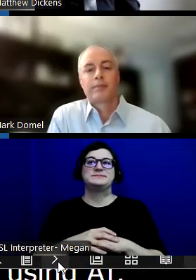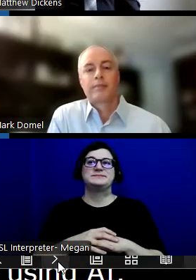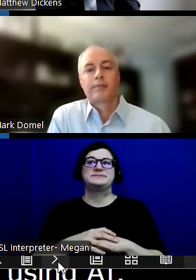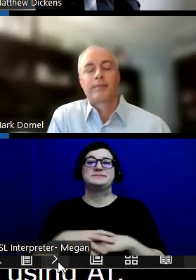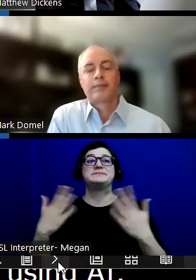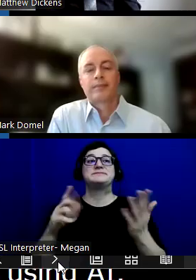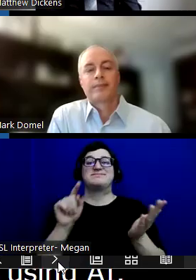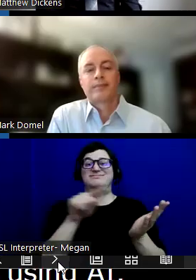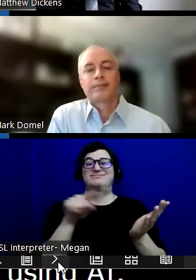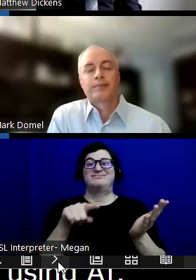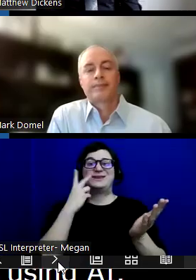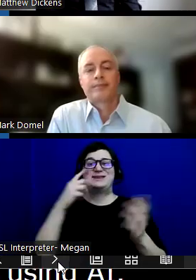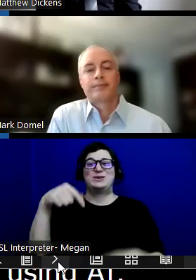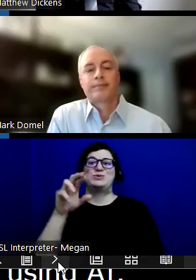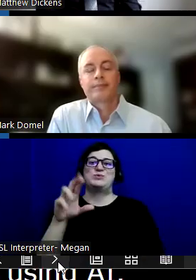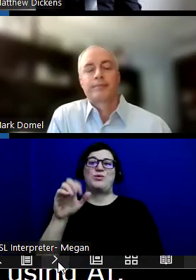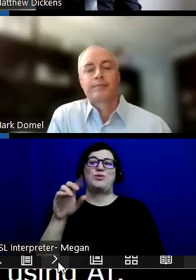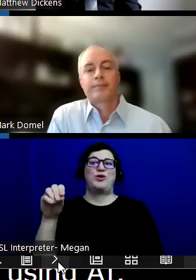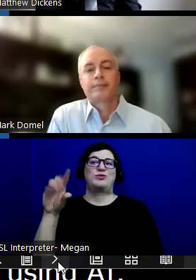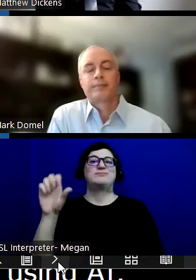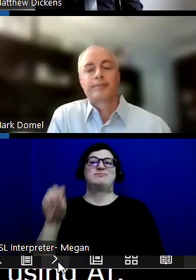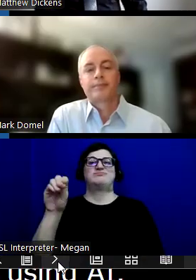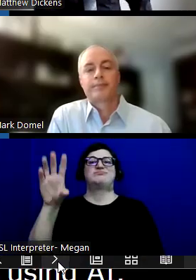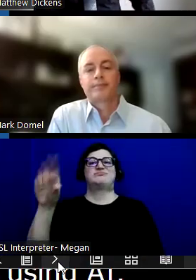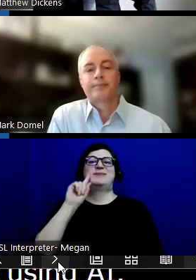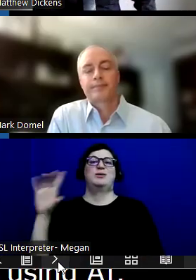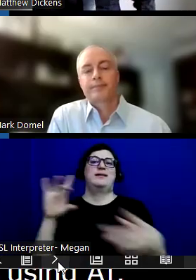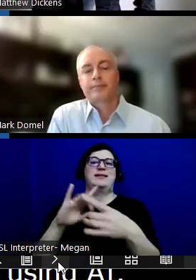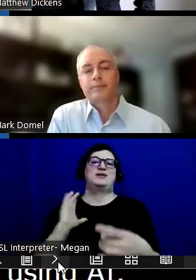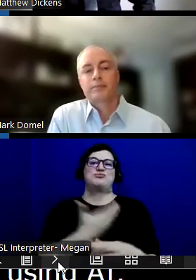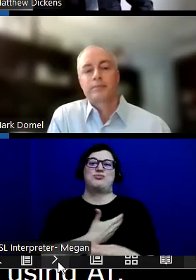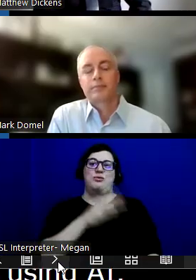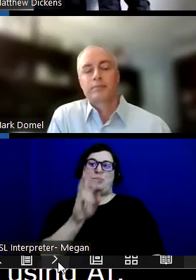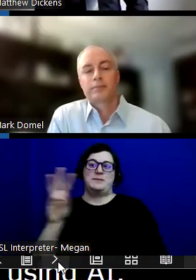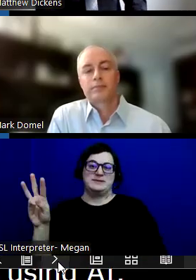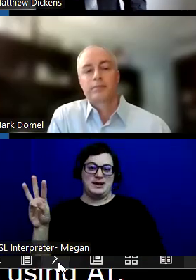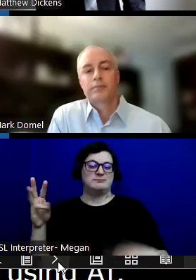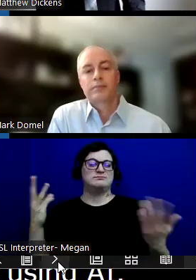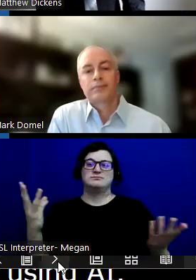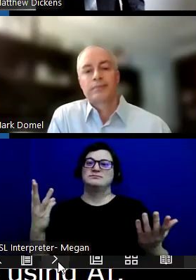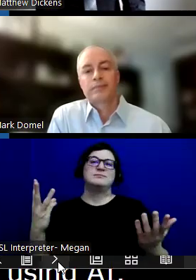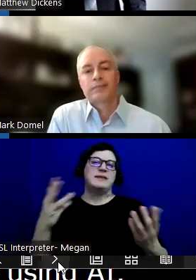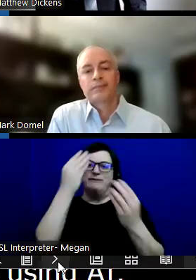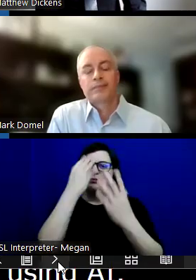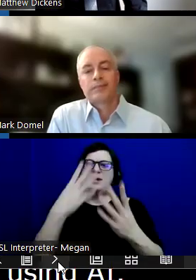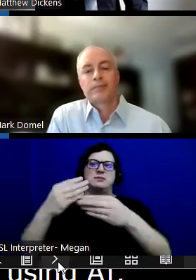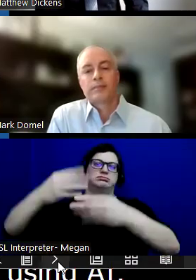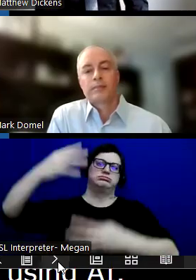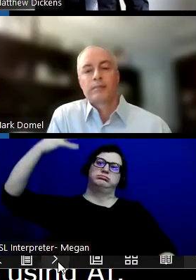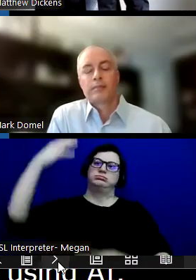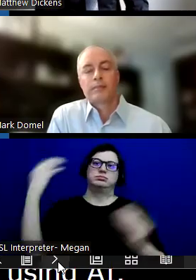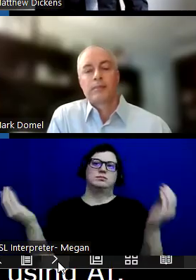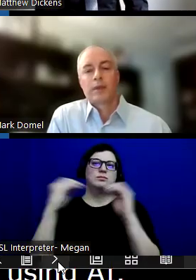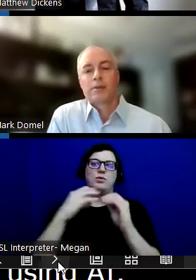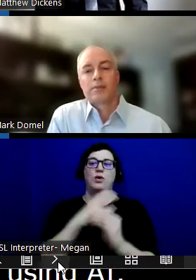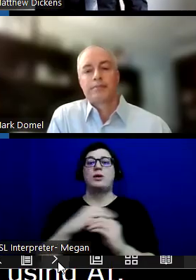Here is a QR code link to our educationfreedom.texas.gov website, which has a lot more information, the toolkit with a lot of